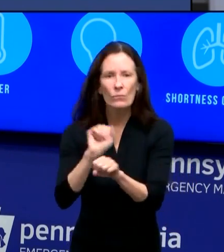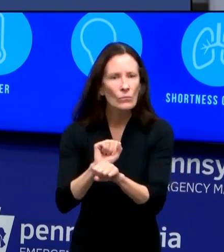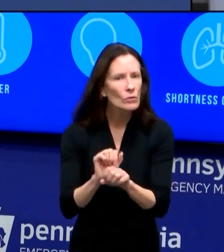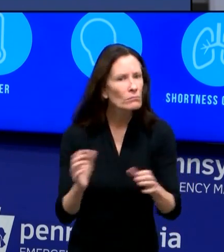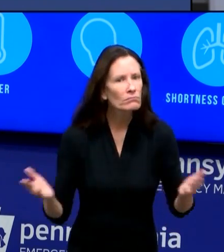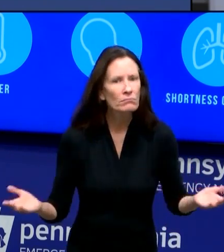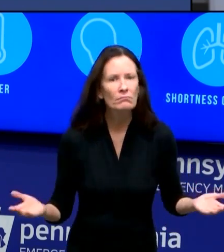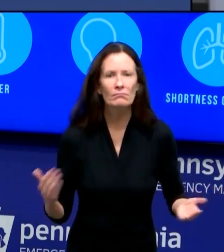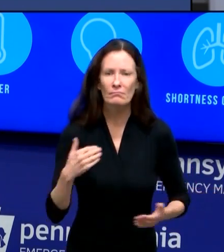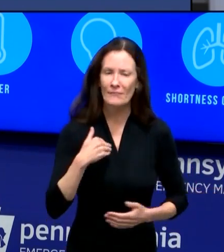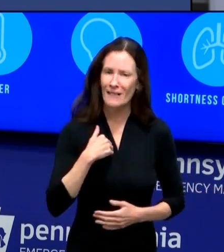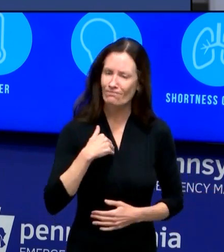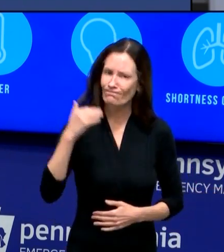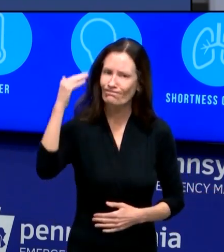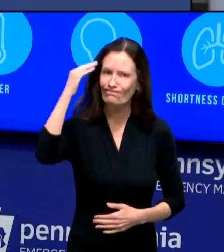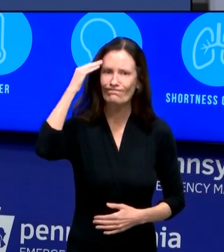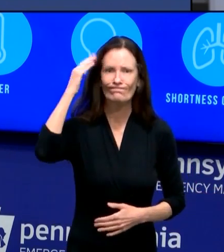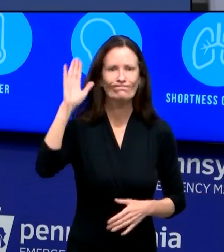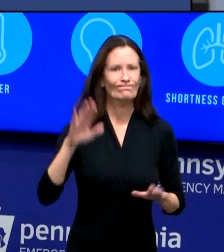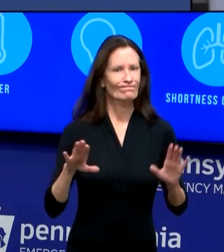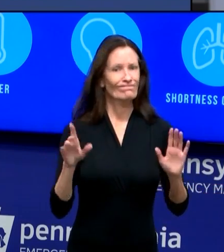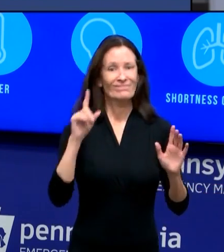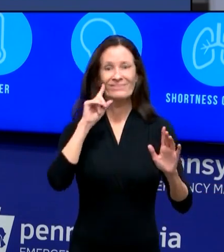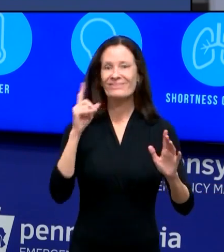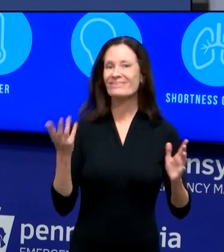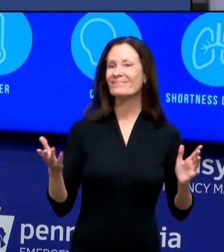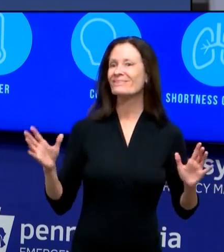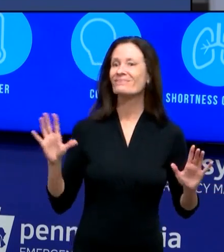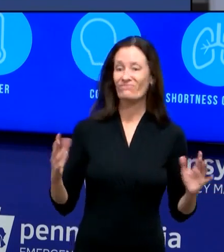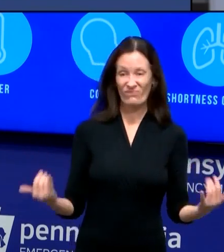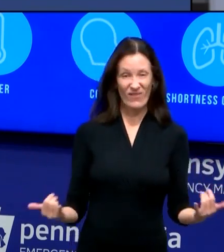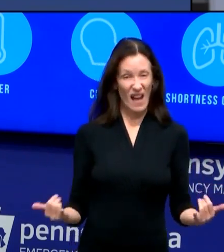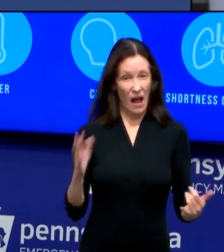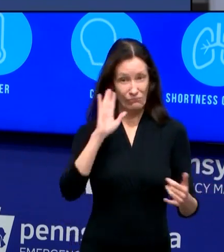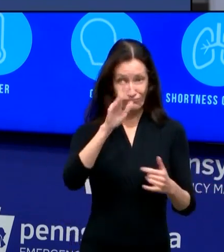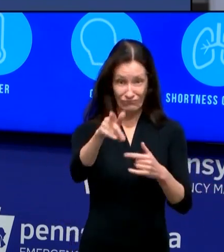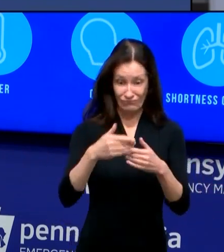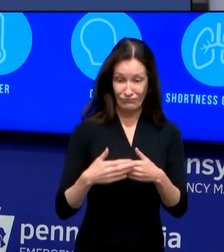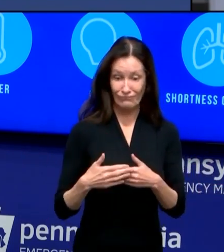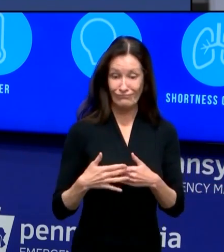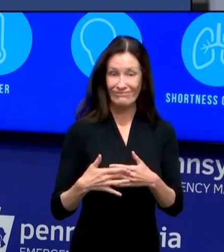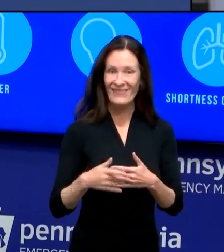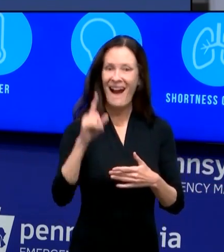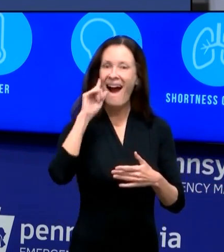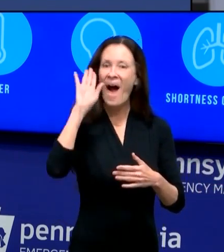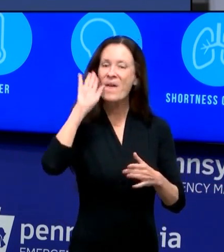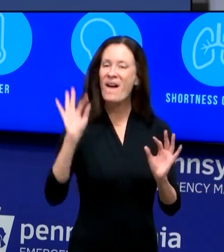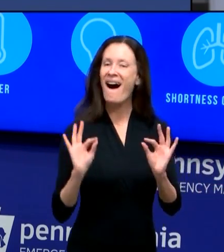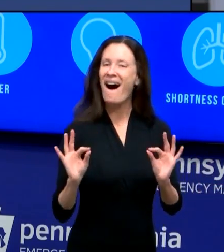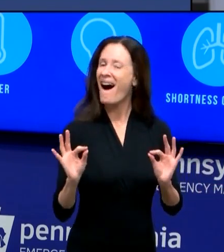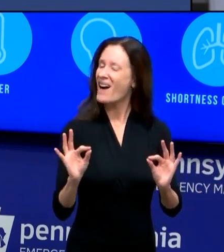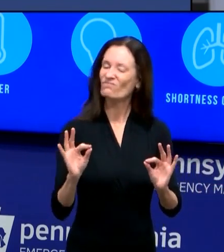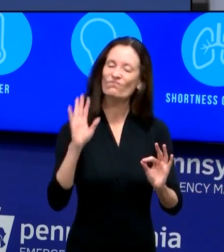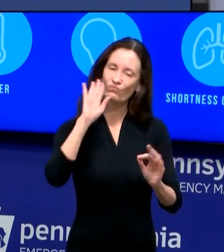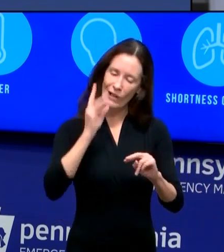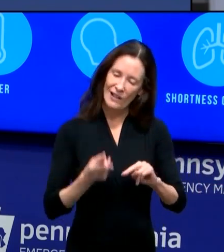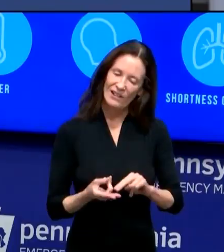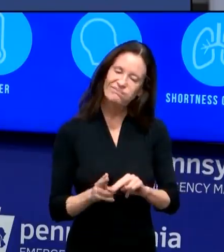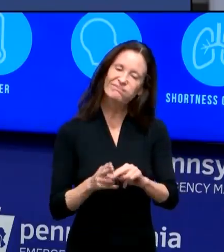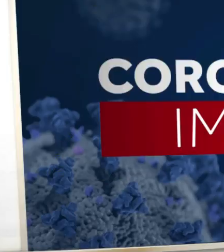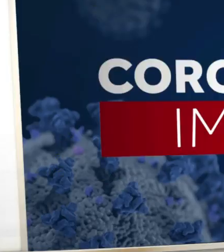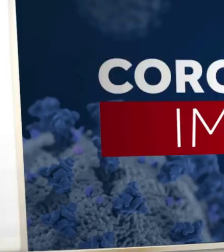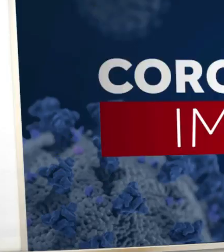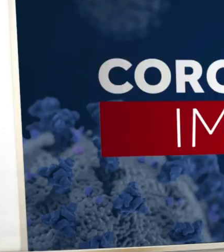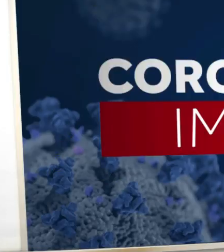to help businesses and workers during this catastrophe. The point is, before we can recover, we must